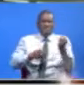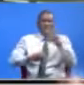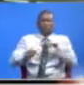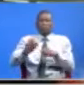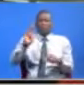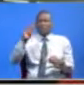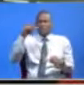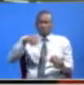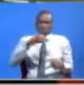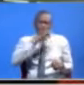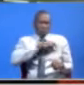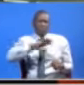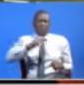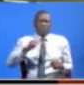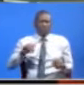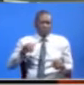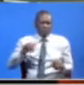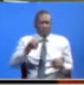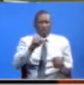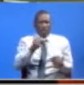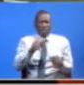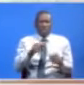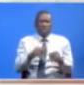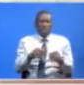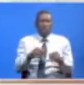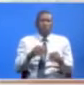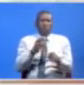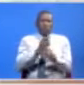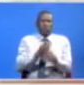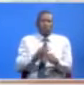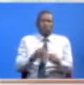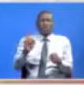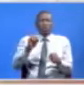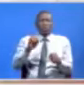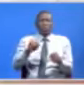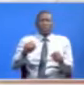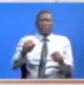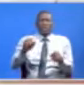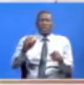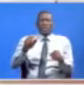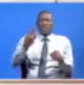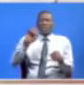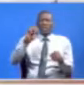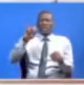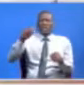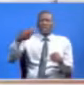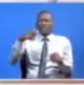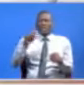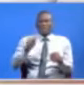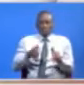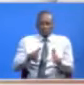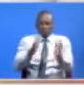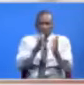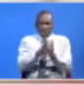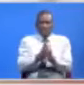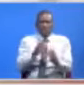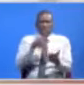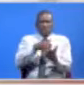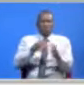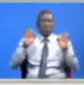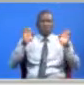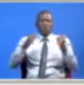to benefit other airlines servicing the Nairobi-Kinshasa route, including Ethiopian Airlines, Precision Air, ASKI